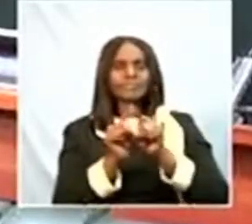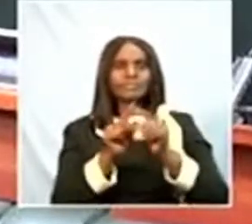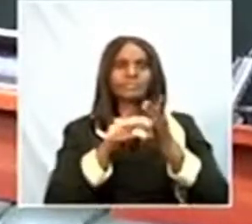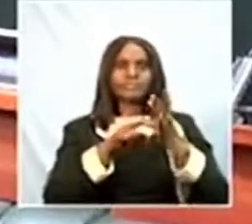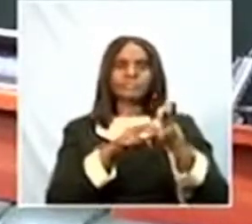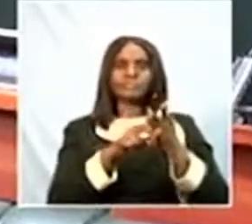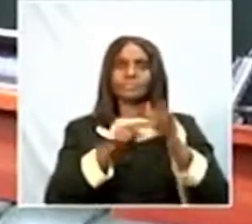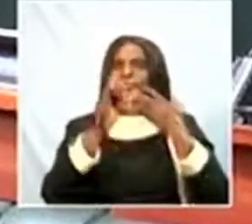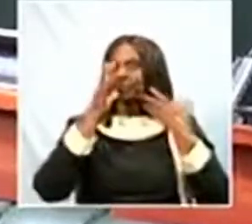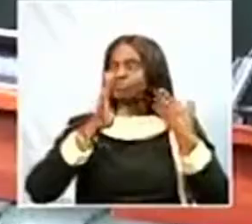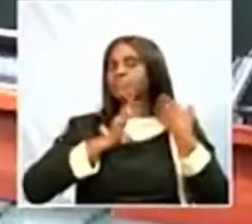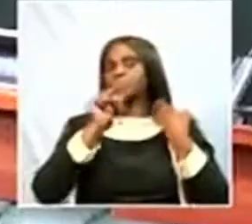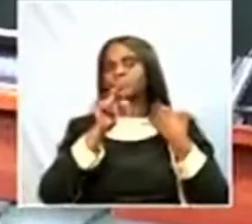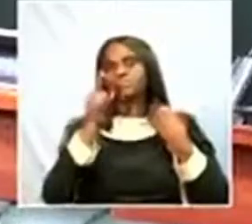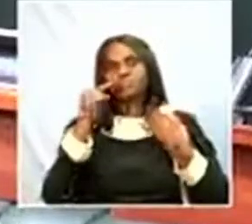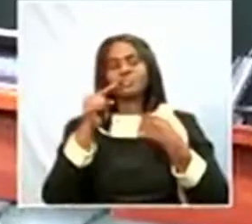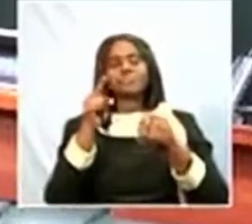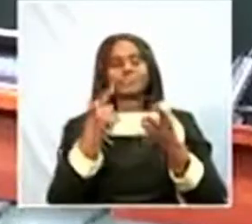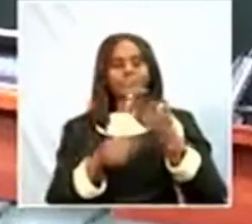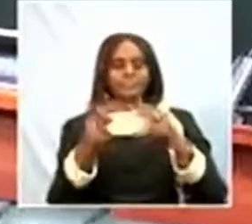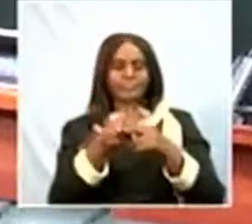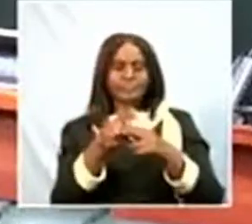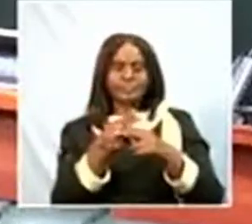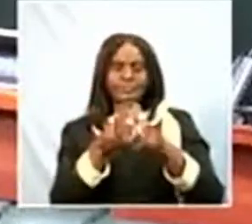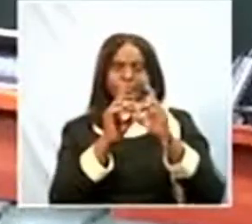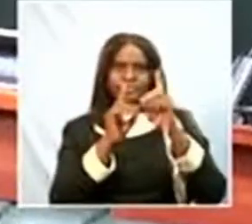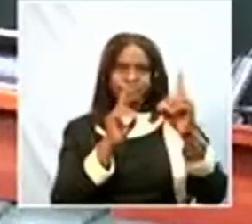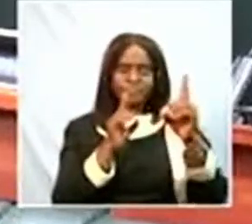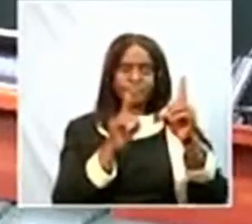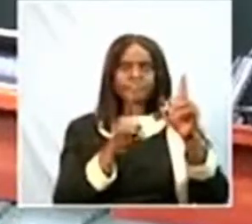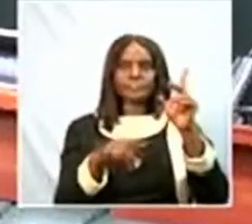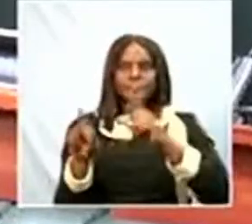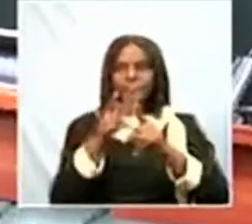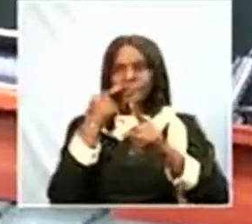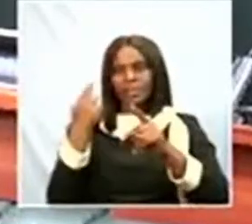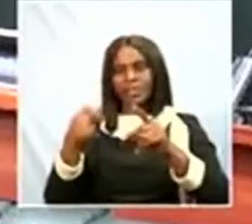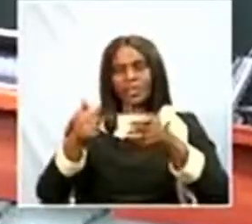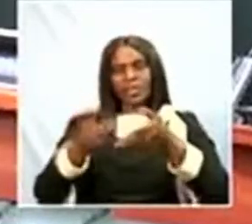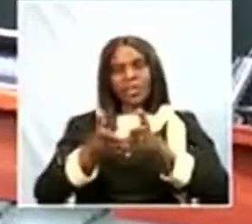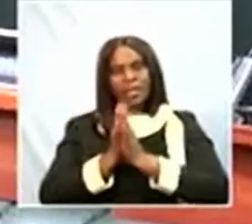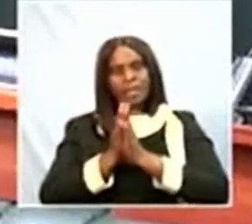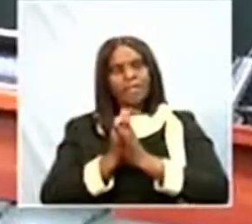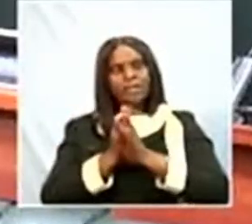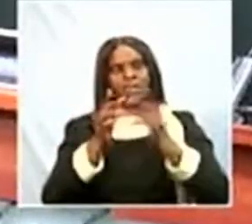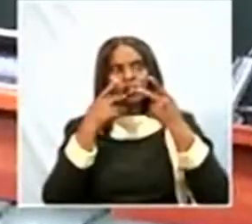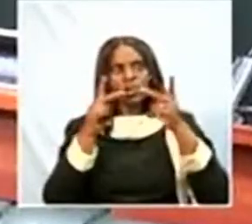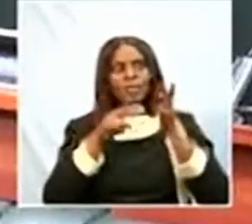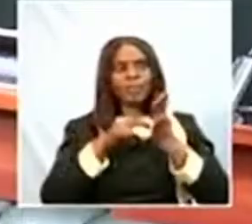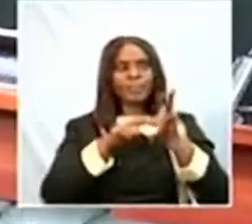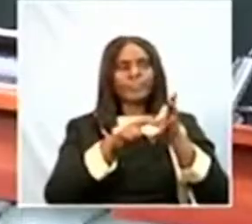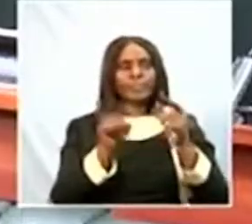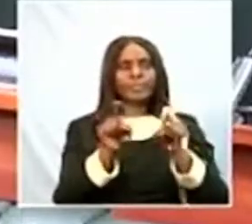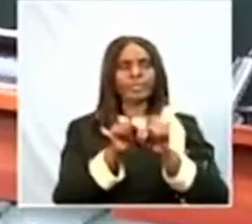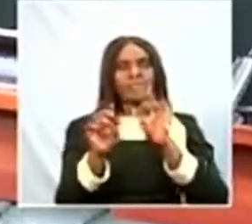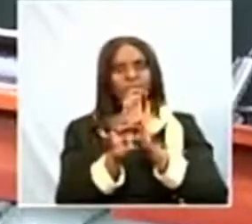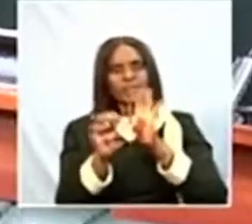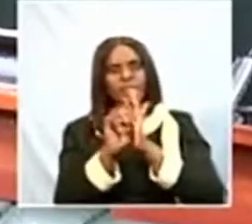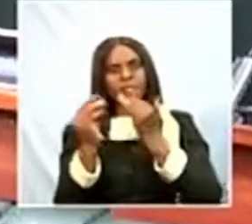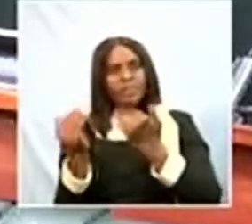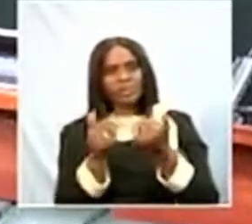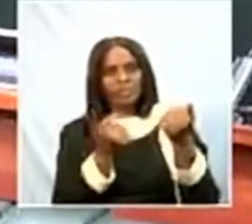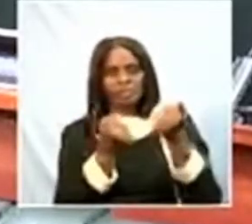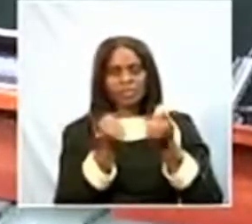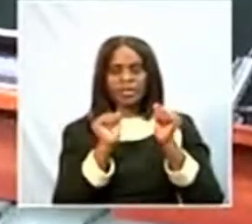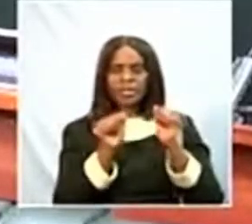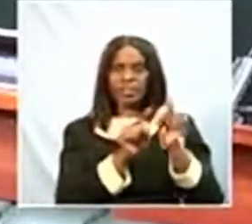transports. Madam Speaker, for short distances, the public should be urged to use public transport such as buses instead of cars. We